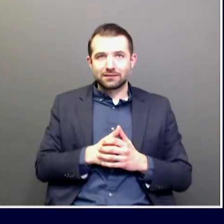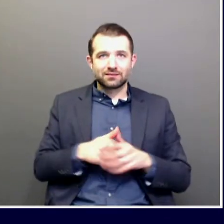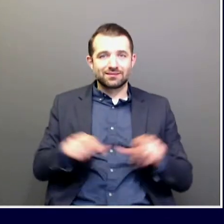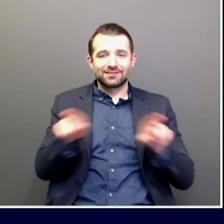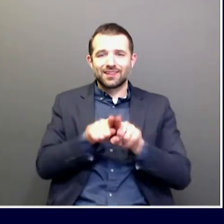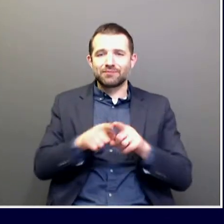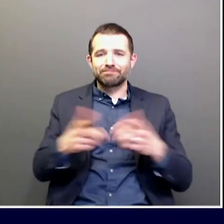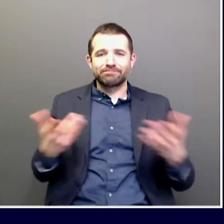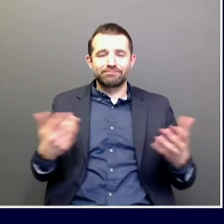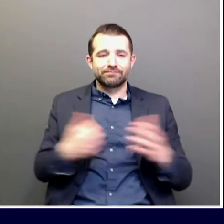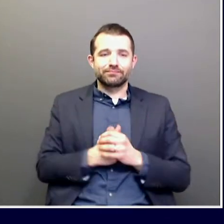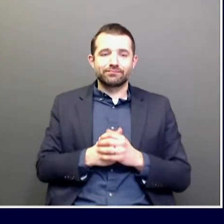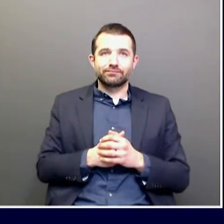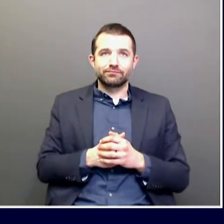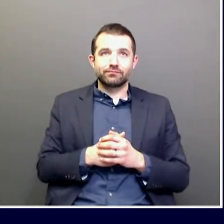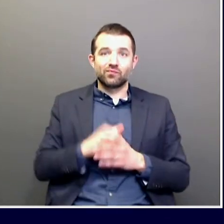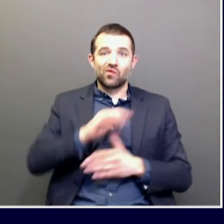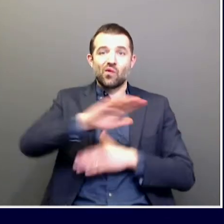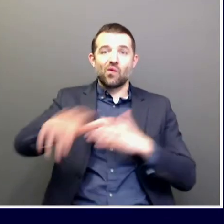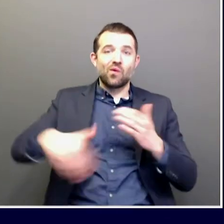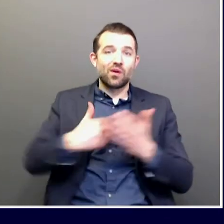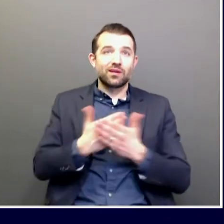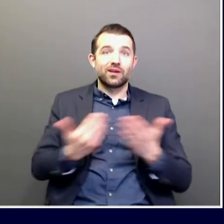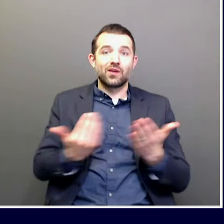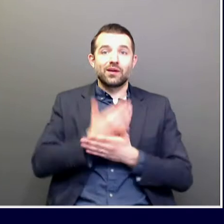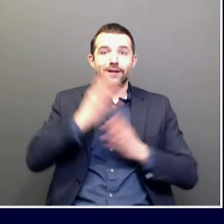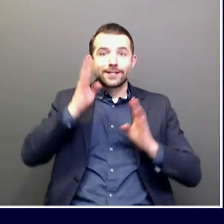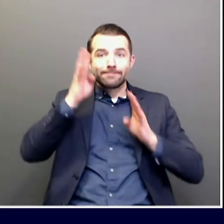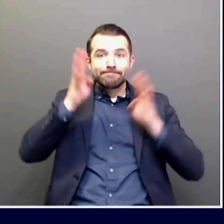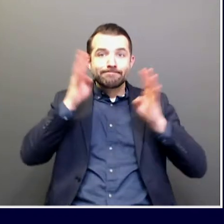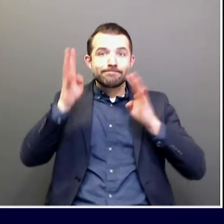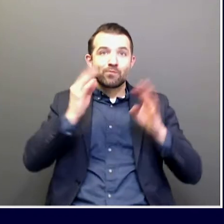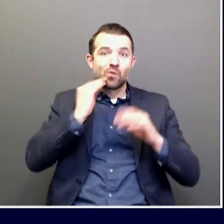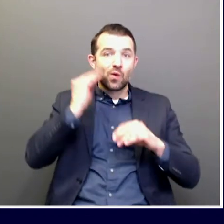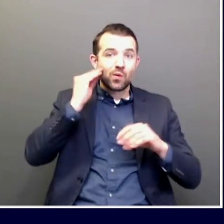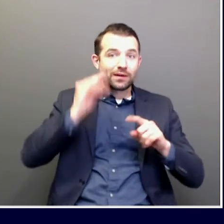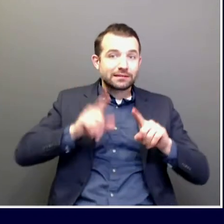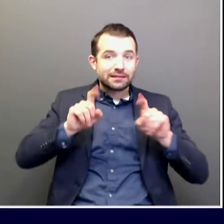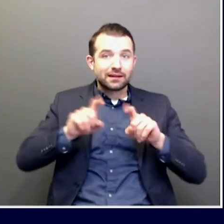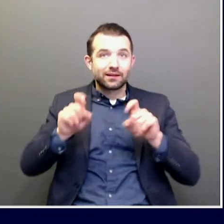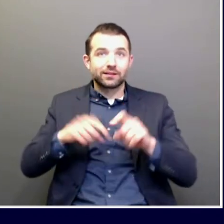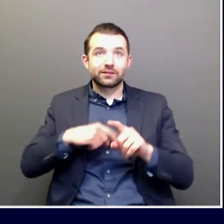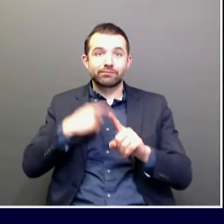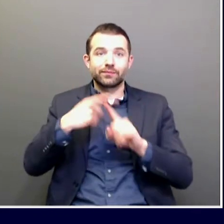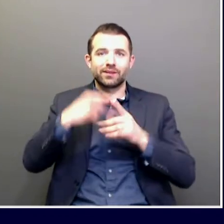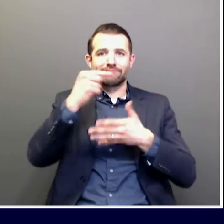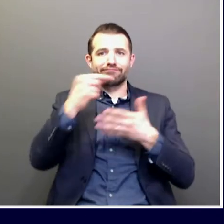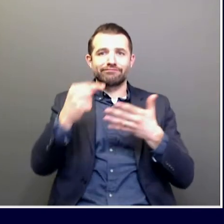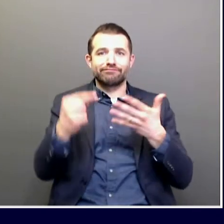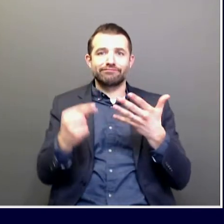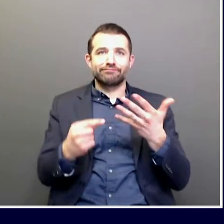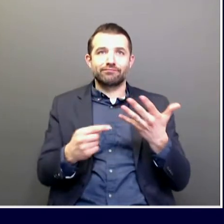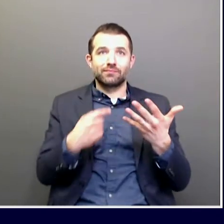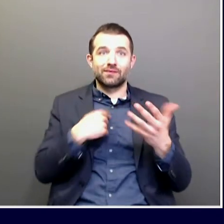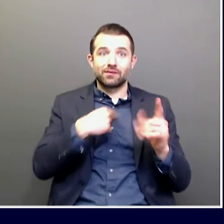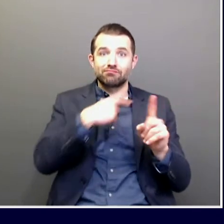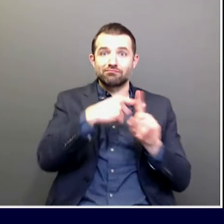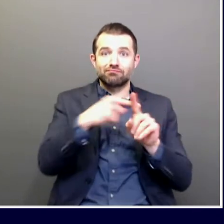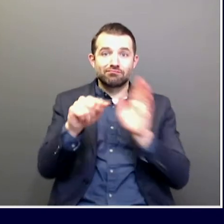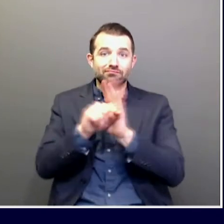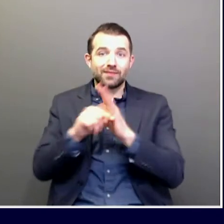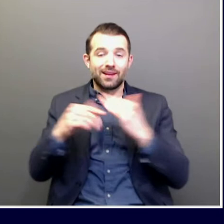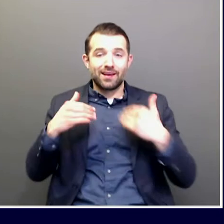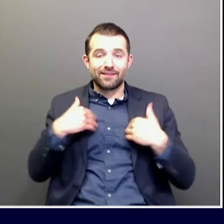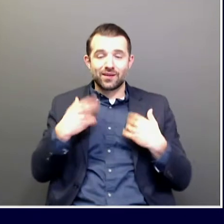tests greatly outweigh that limitation that you noted, that the results aren't reported. They're faster. You can do them in the privacy of your own